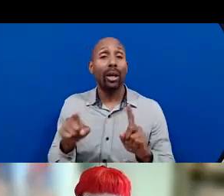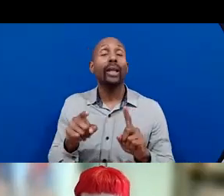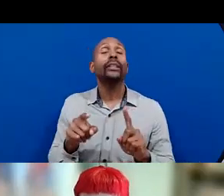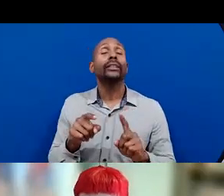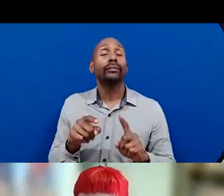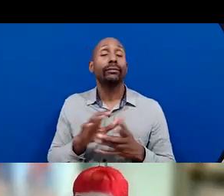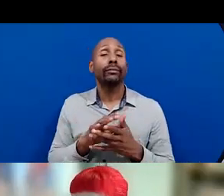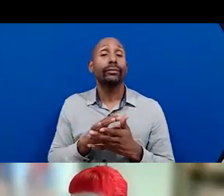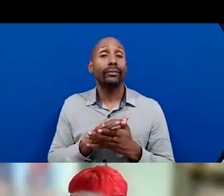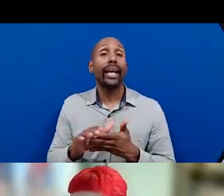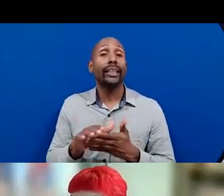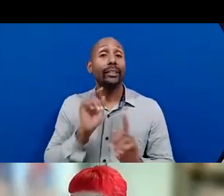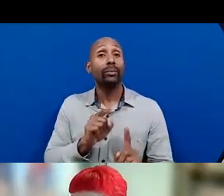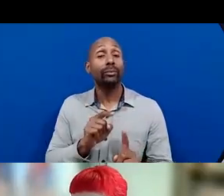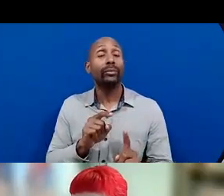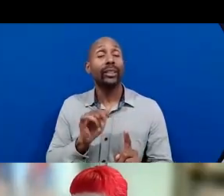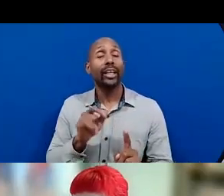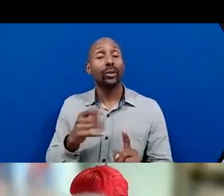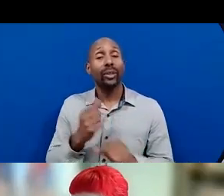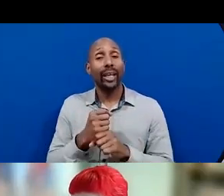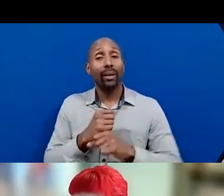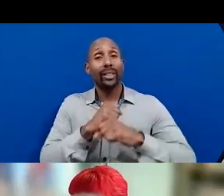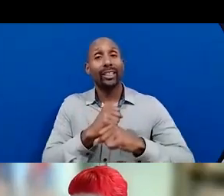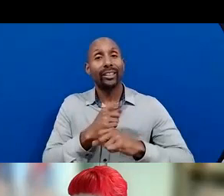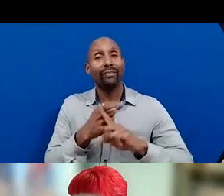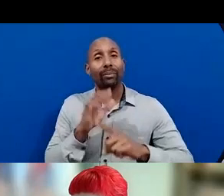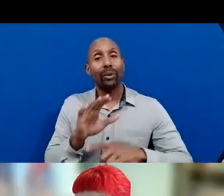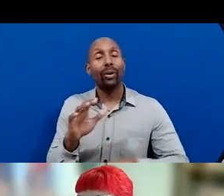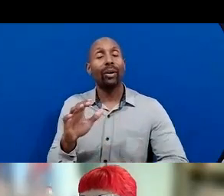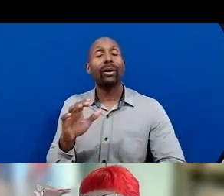boosters. All right, questions on any of that?